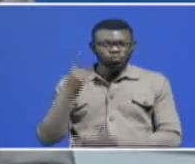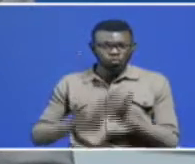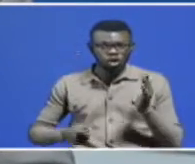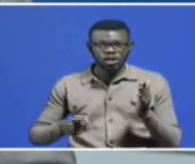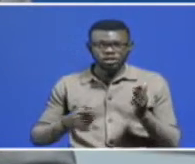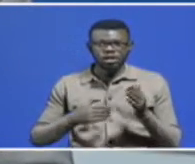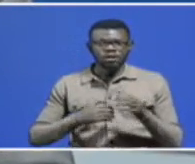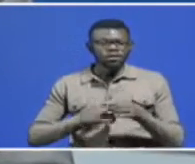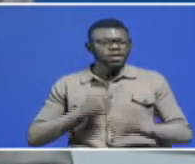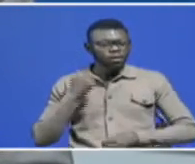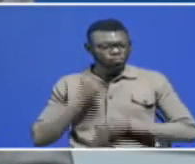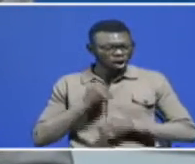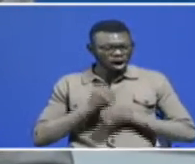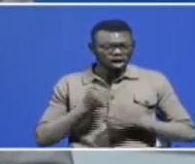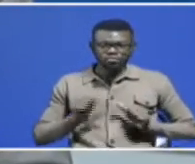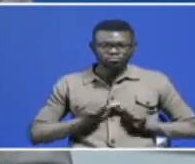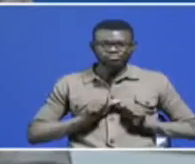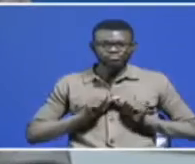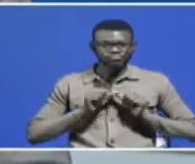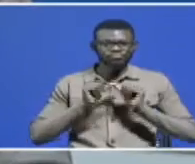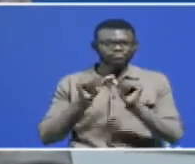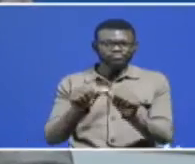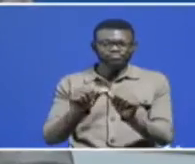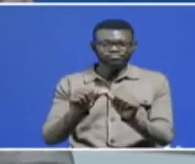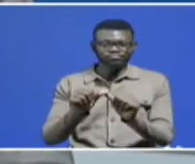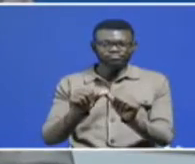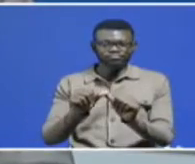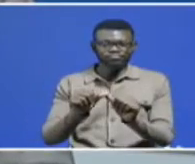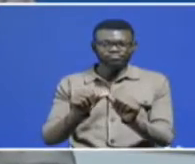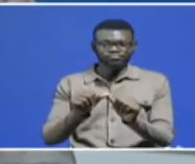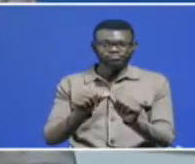remain put at the 18 times league champions.